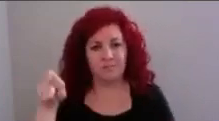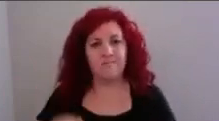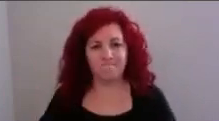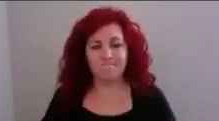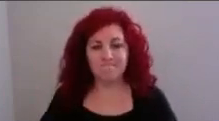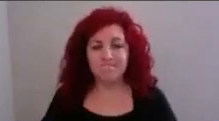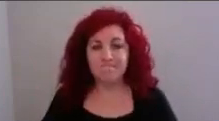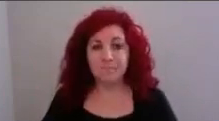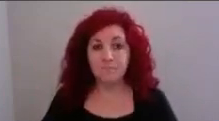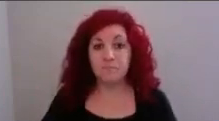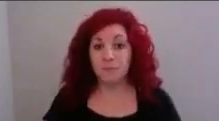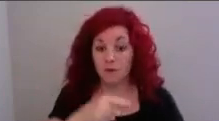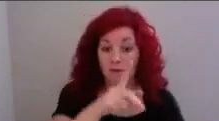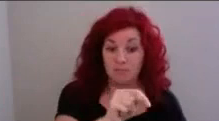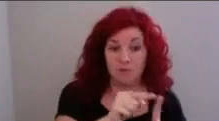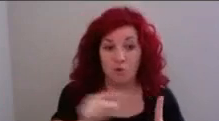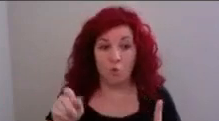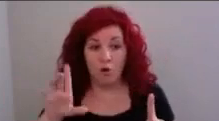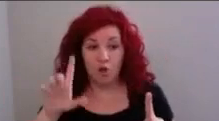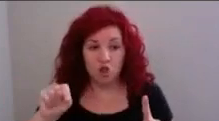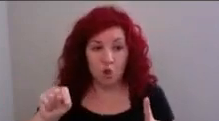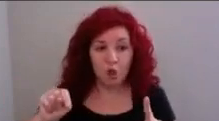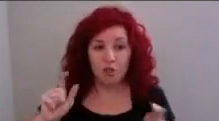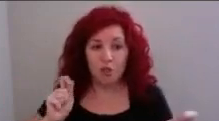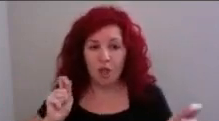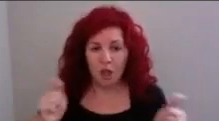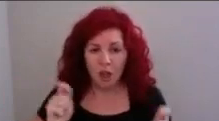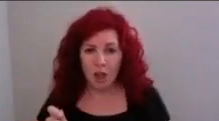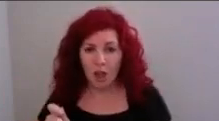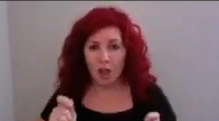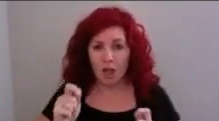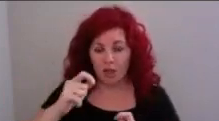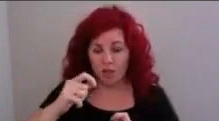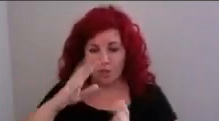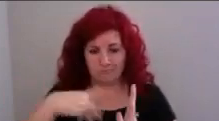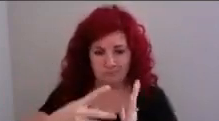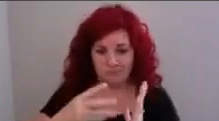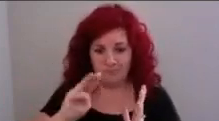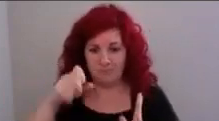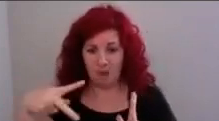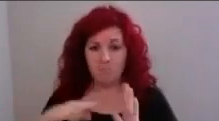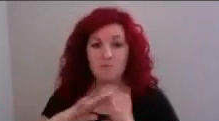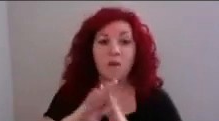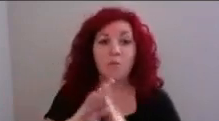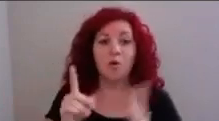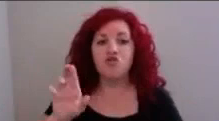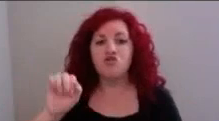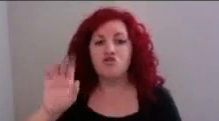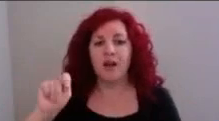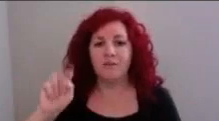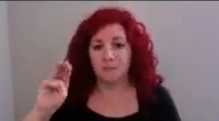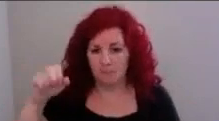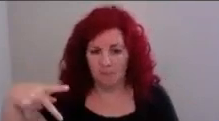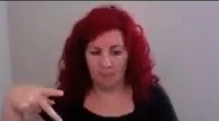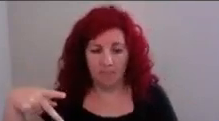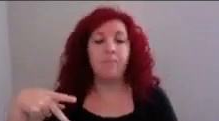In September through October, the commissioners will adjust the grid maps in order to develop draft maps. Those draft maps are